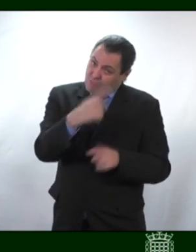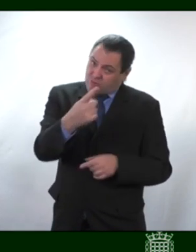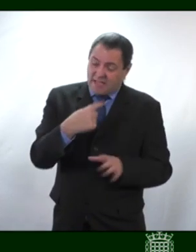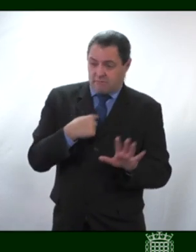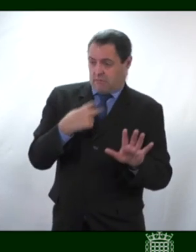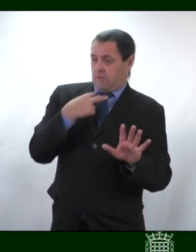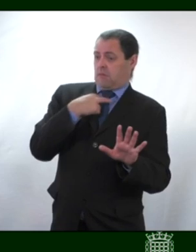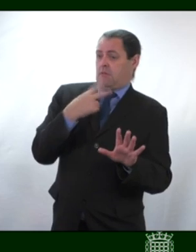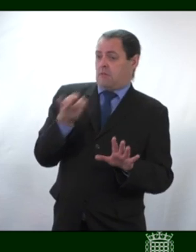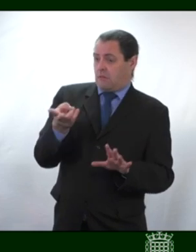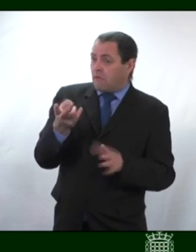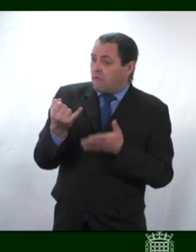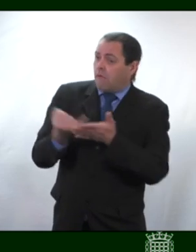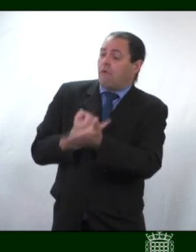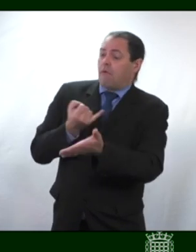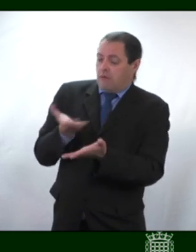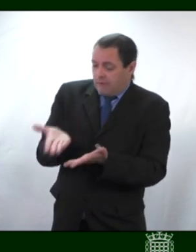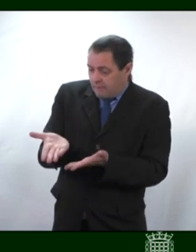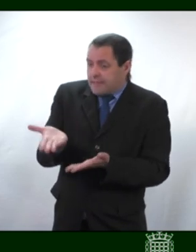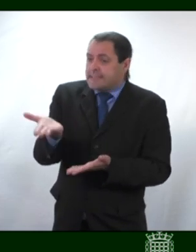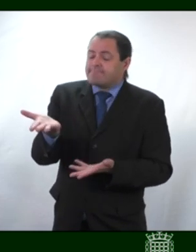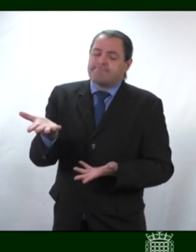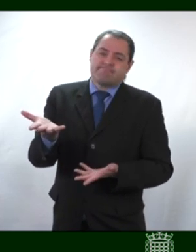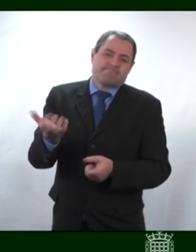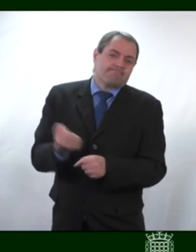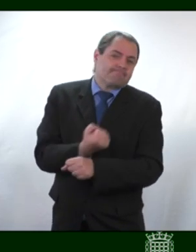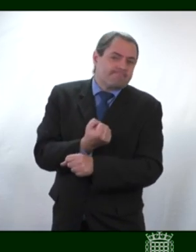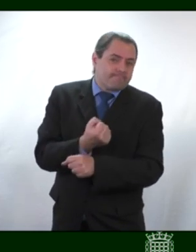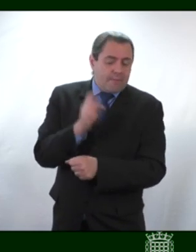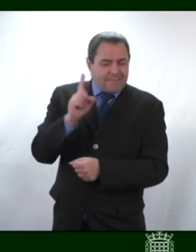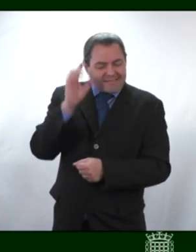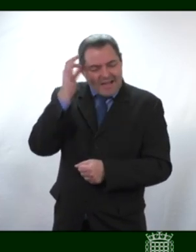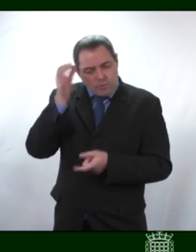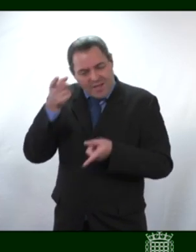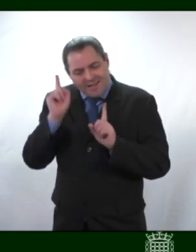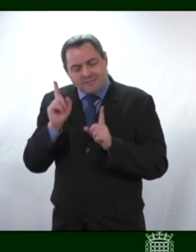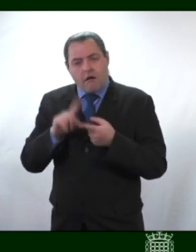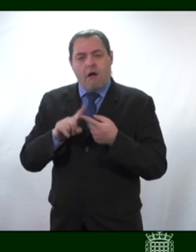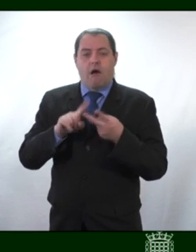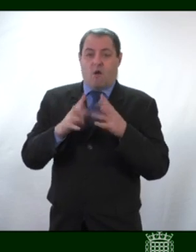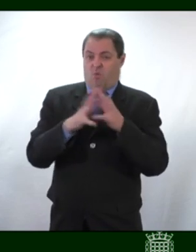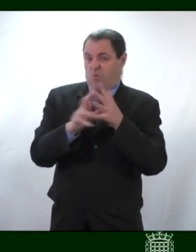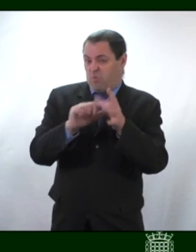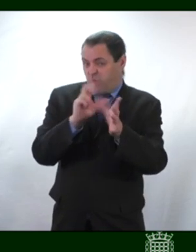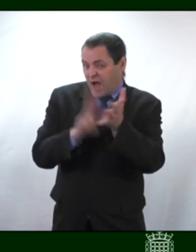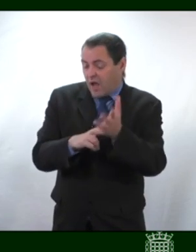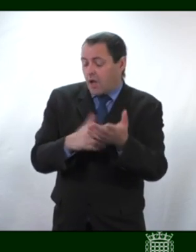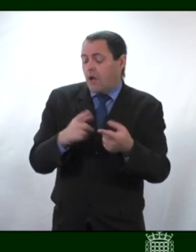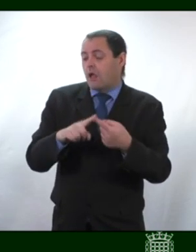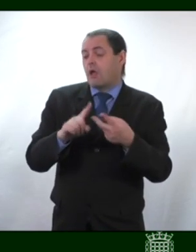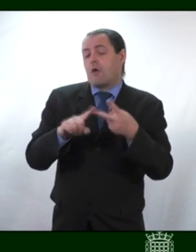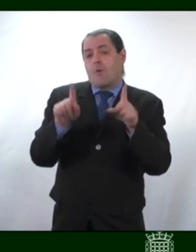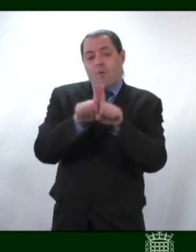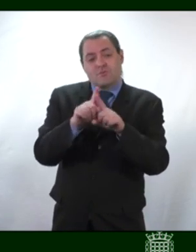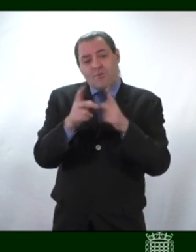that it wasn't taken forward, but I hope that both council leaders in Wigan, colleagues from across the